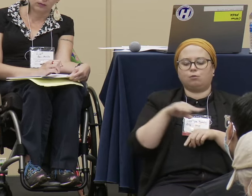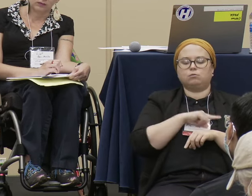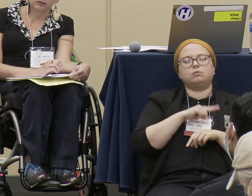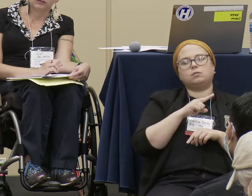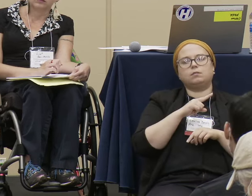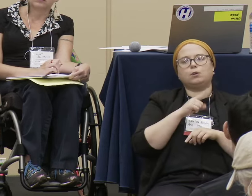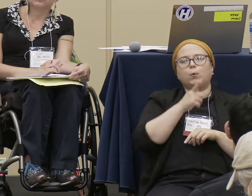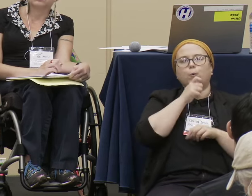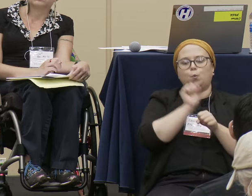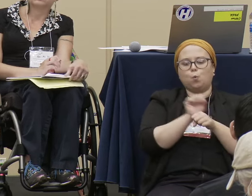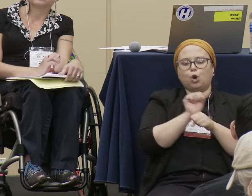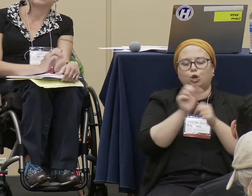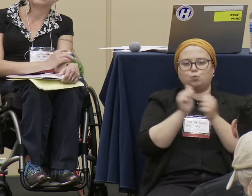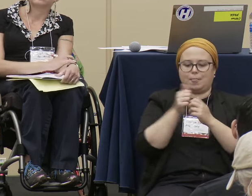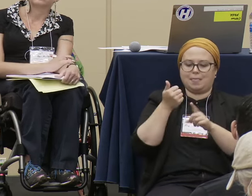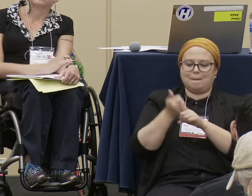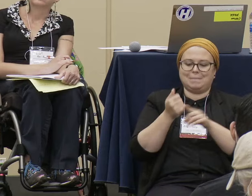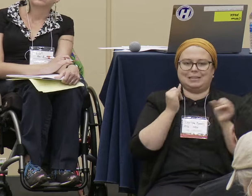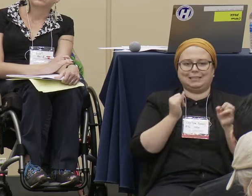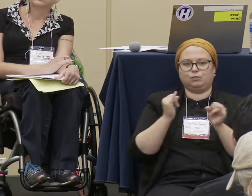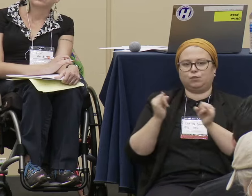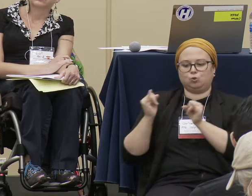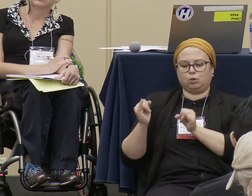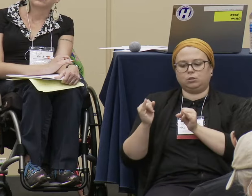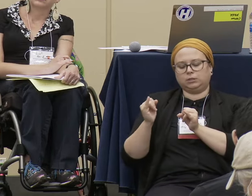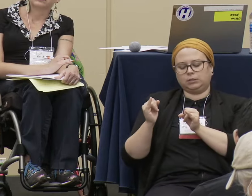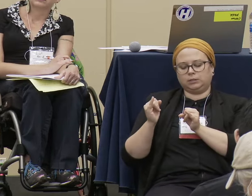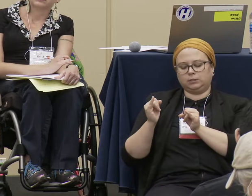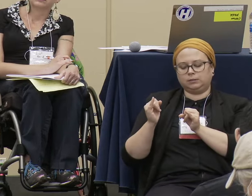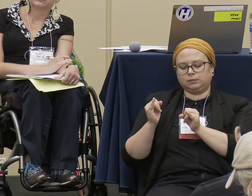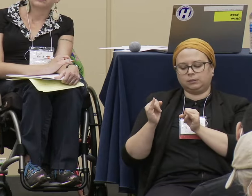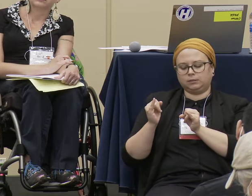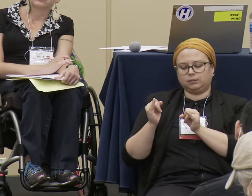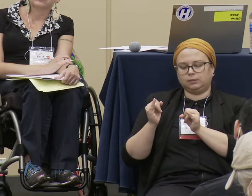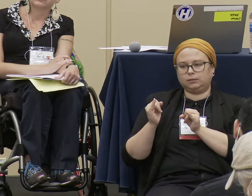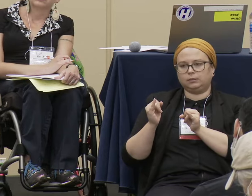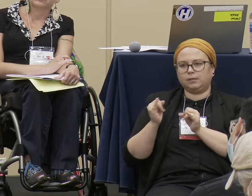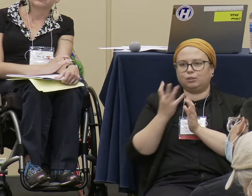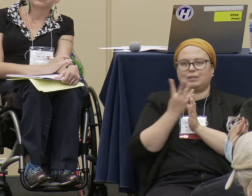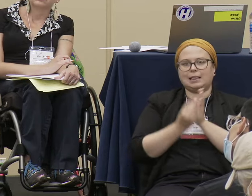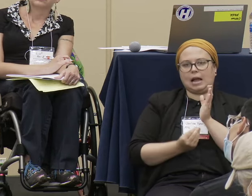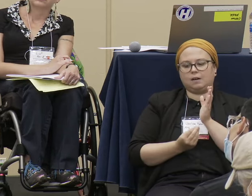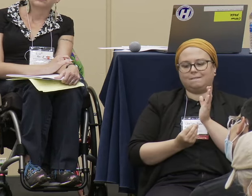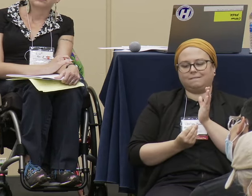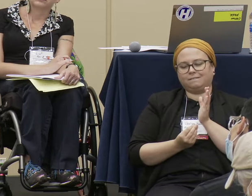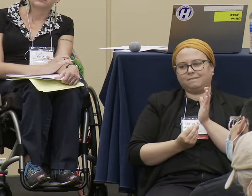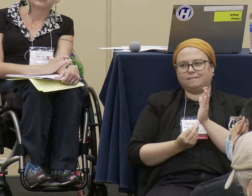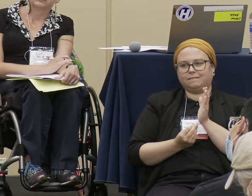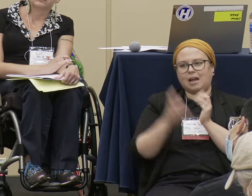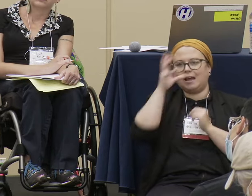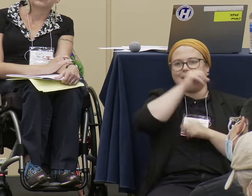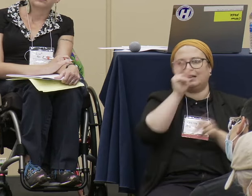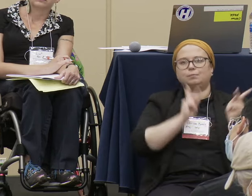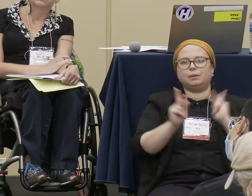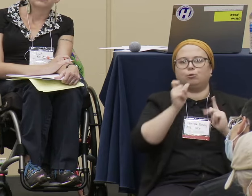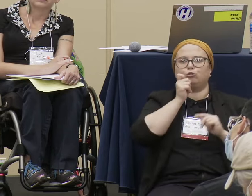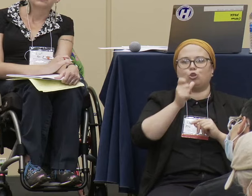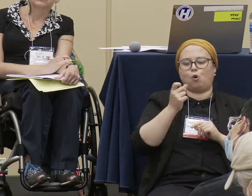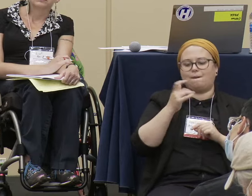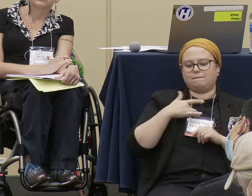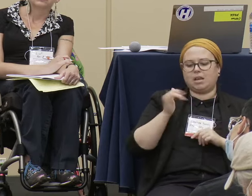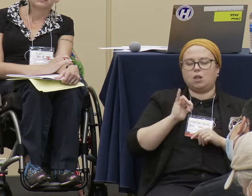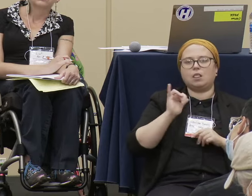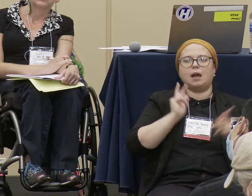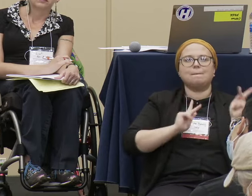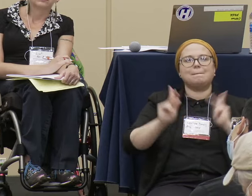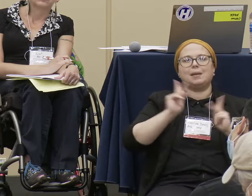individuals, there's just a lack of I guess people just don't feel that people are competent enough to make their